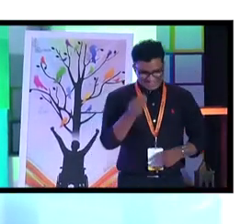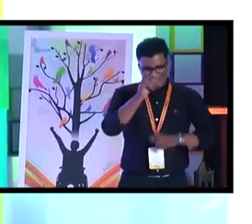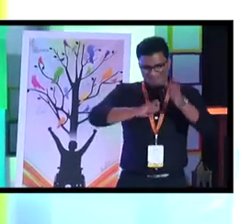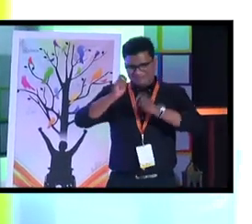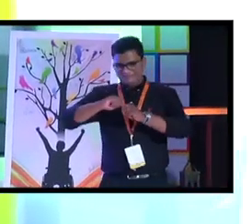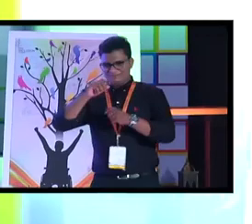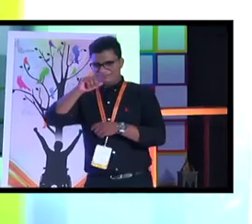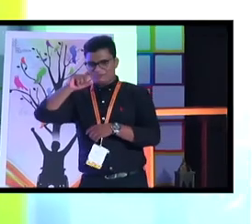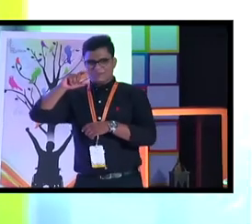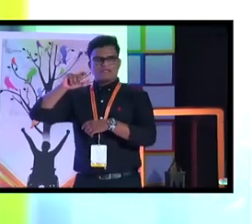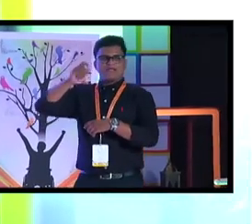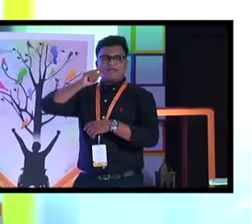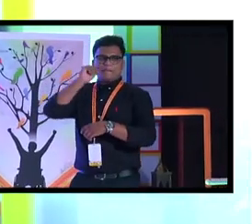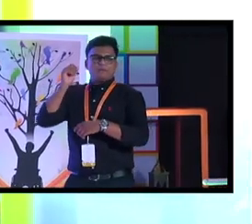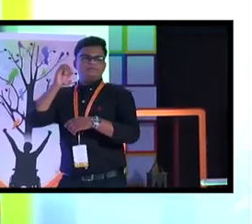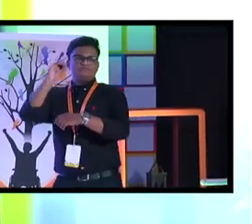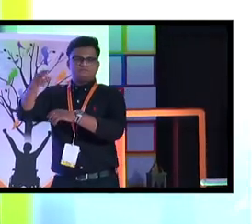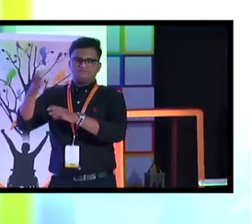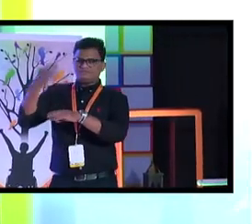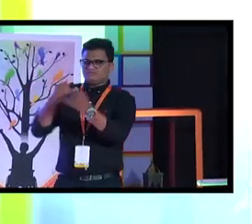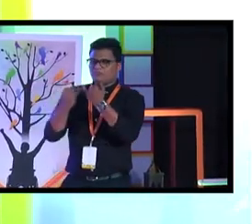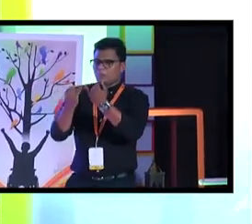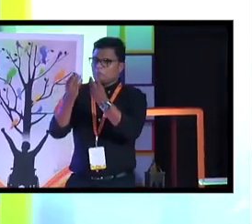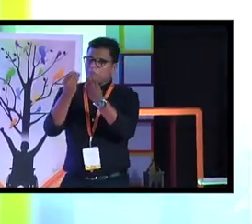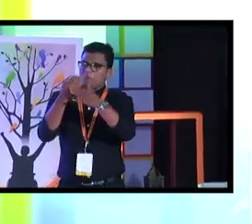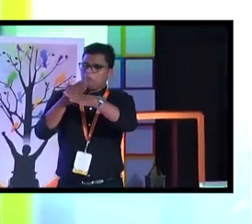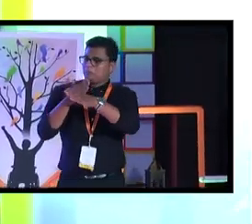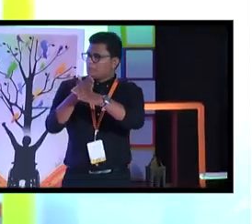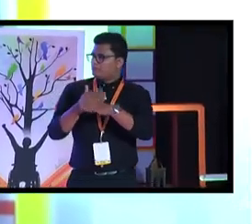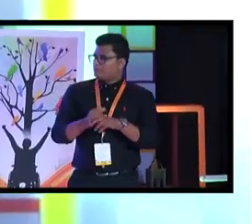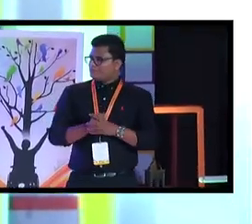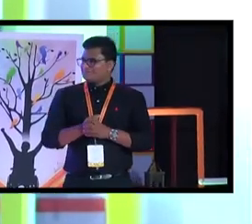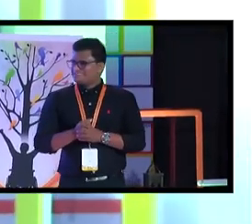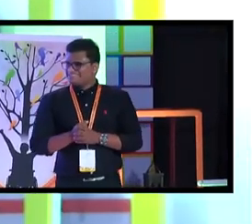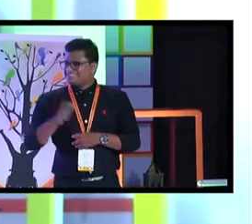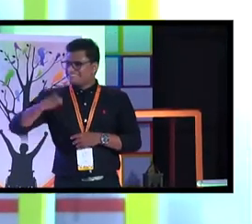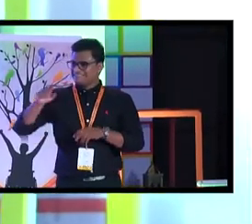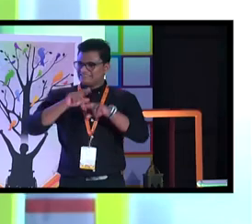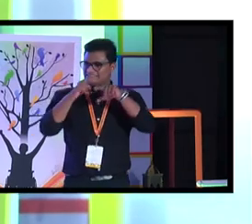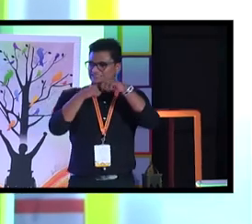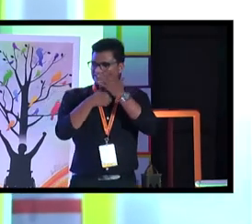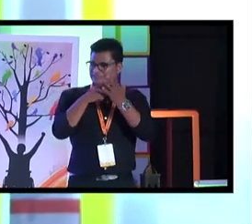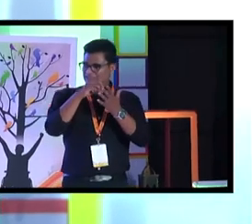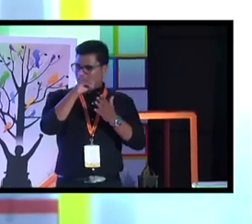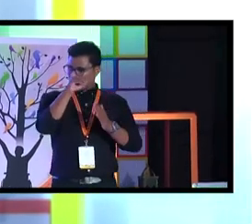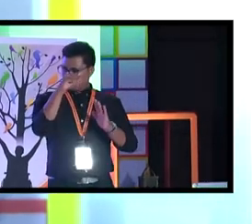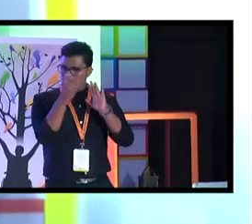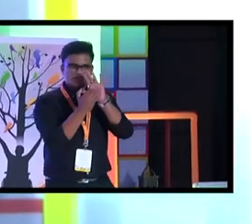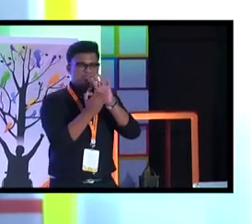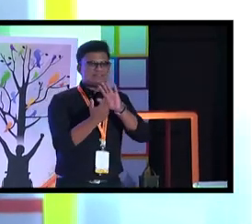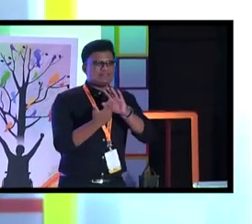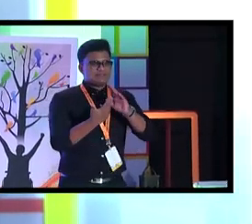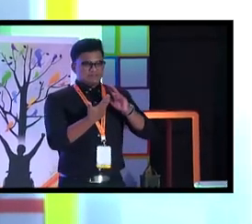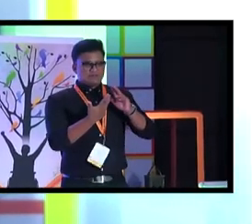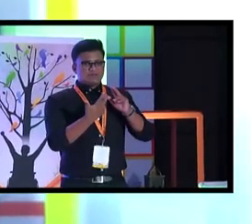come and share your story?" So nice of him. Is he here? No, Firoz is here. Hi, Firoz. And that was like, you